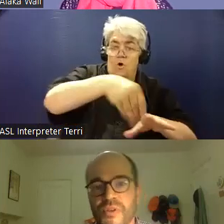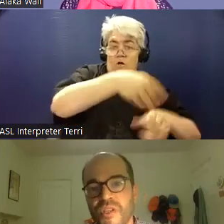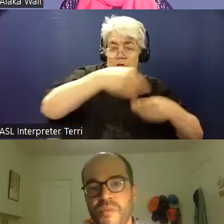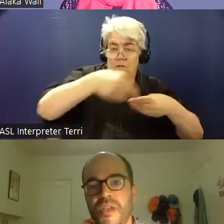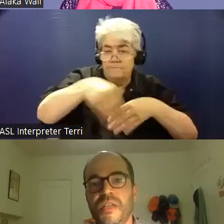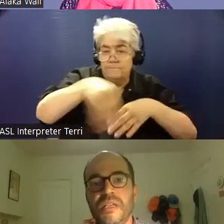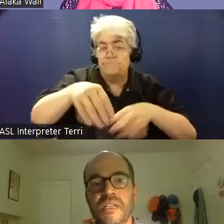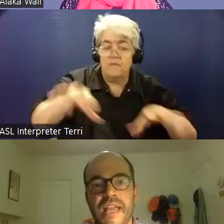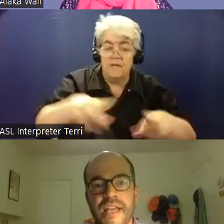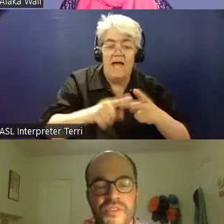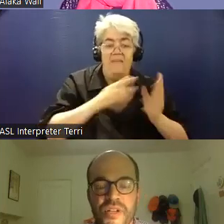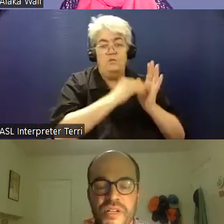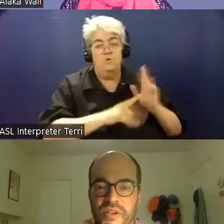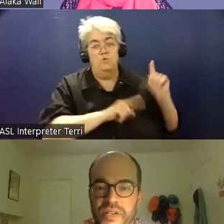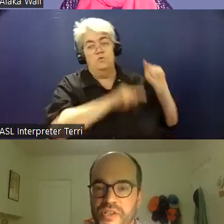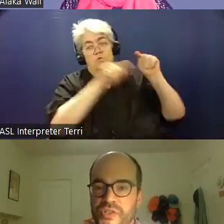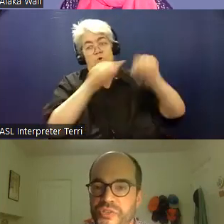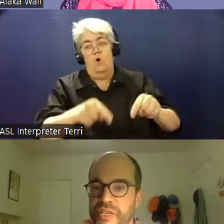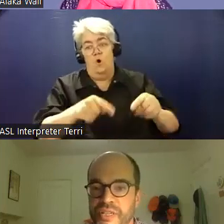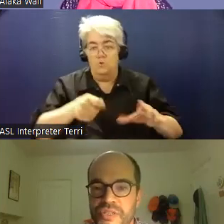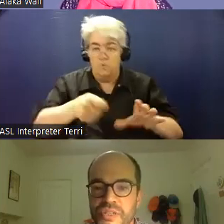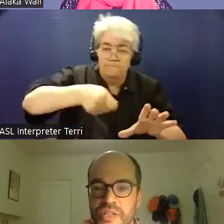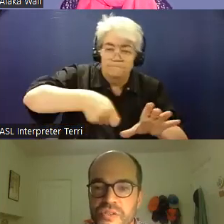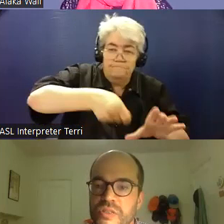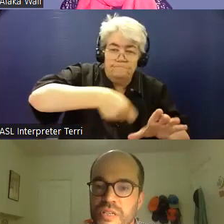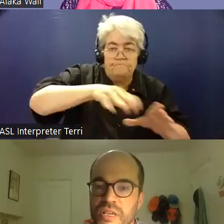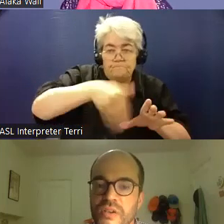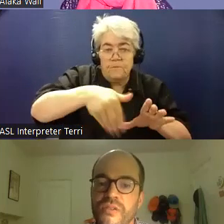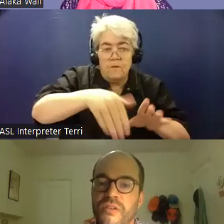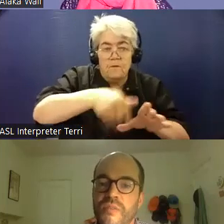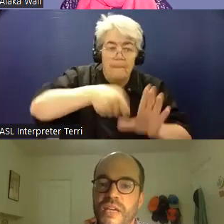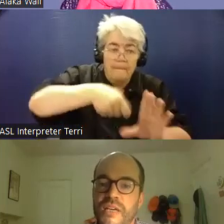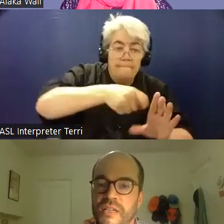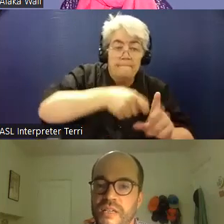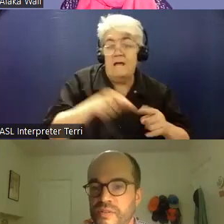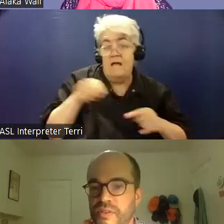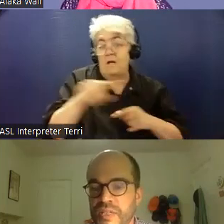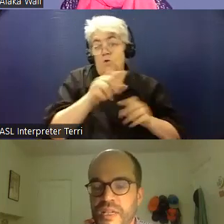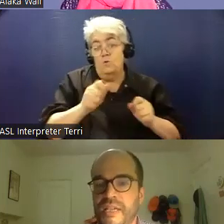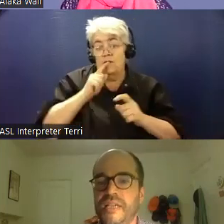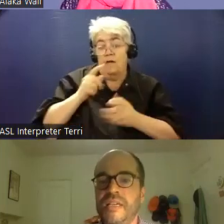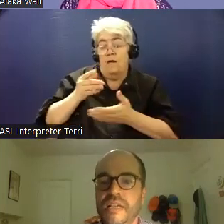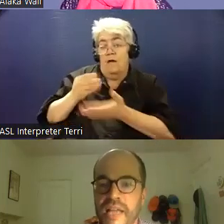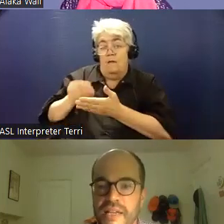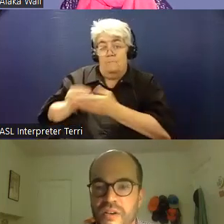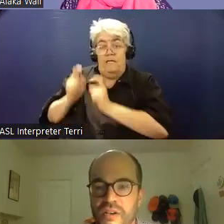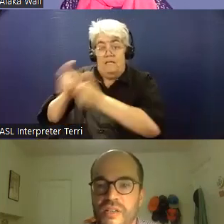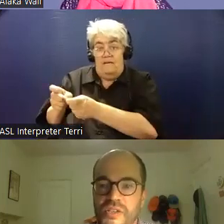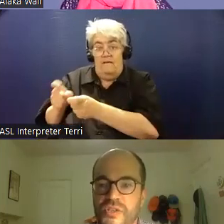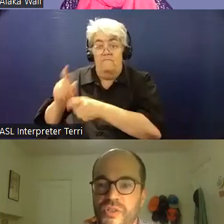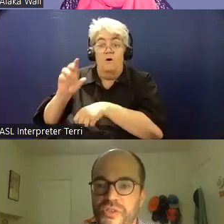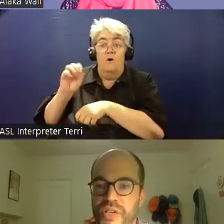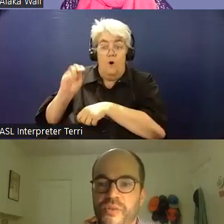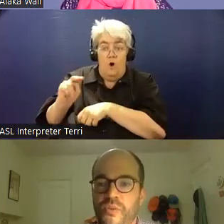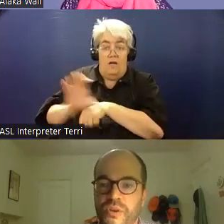to participate hands-on in archaeological digs. As you can see here, you can make a gift online at